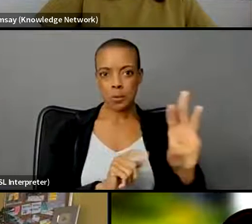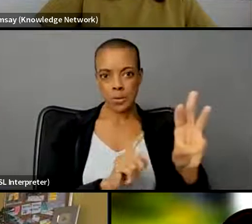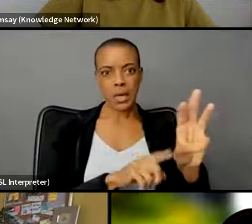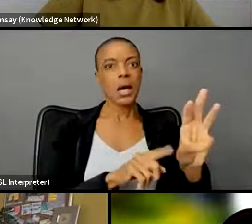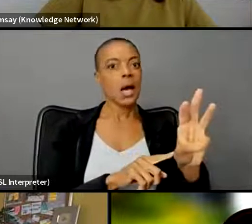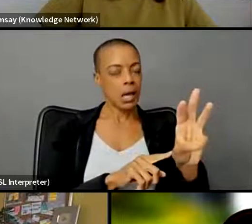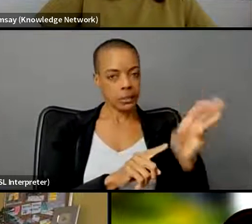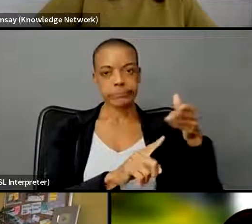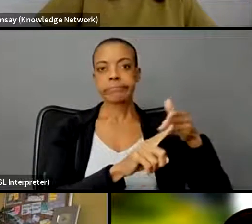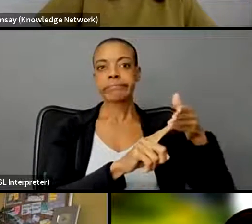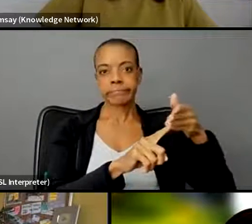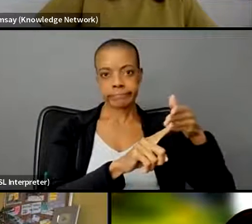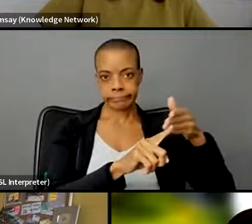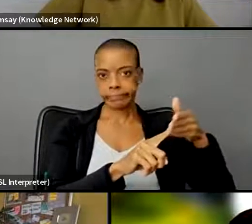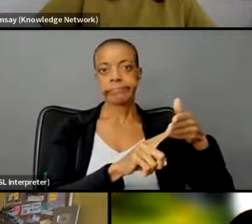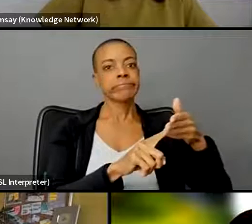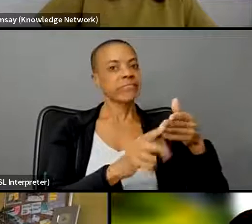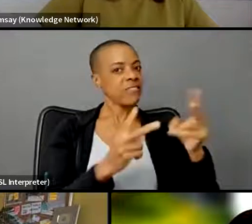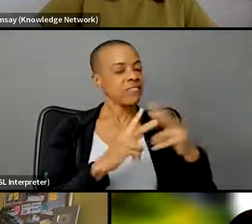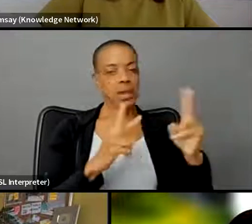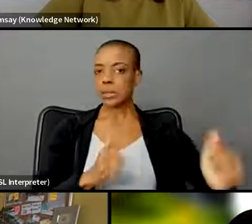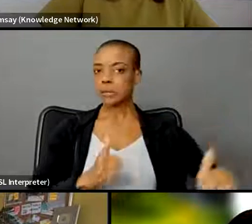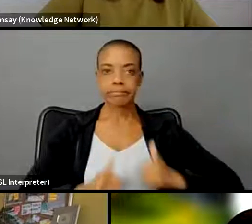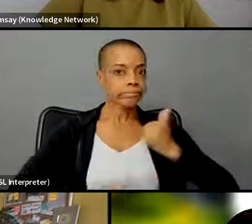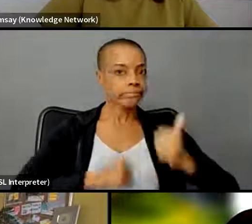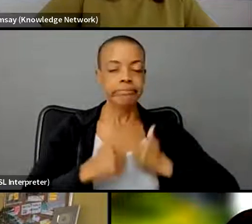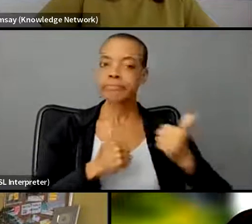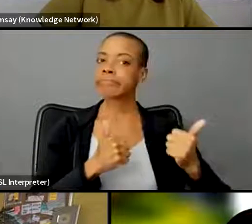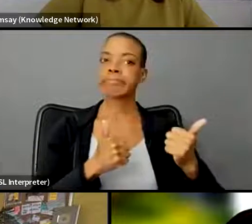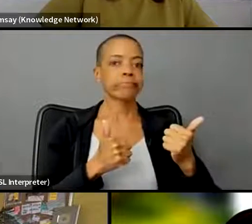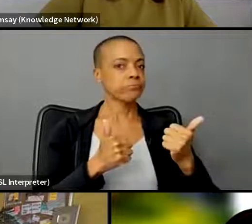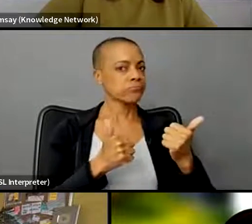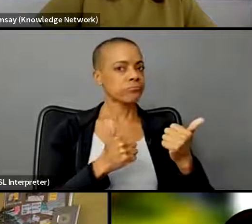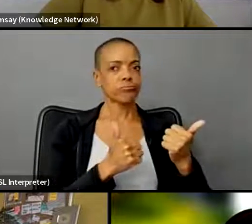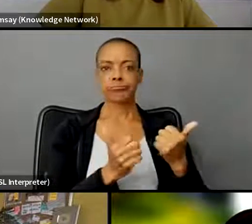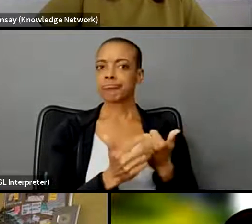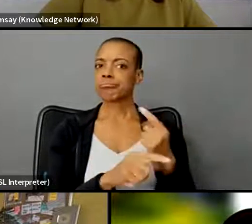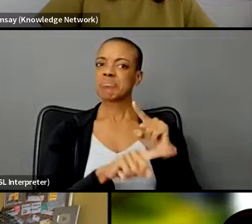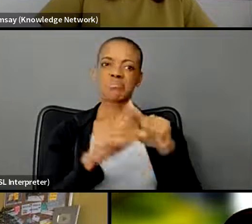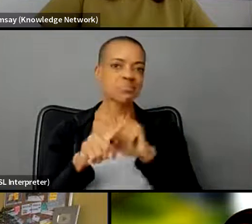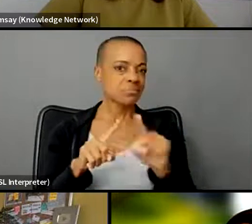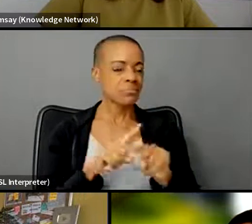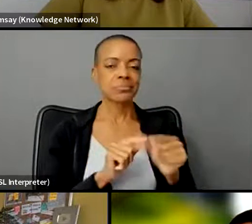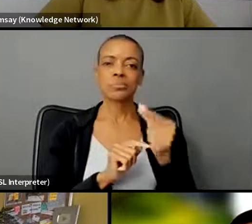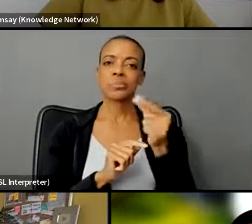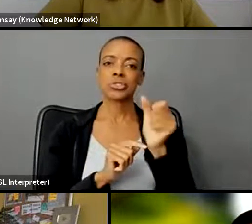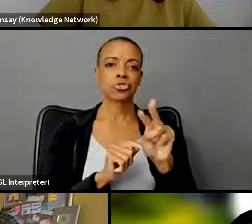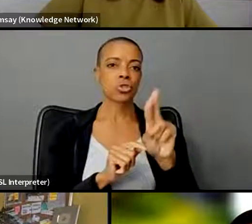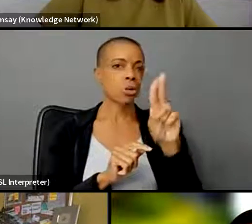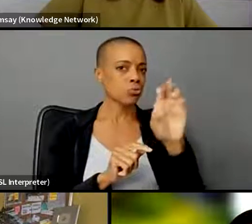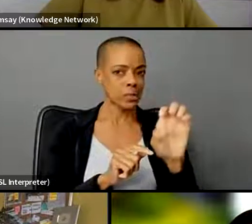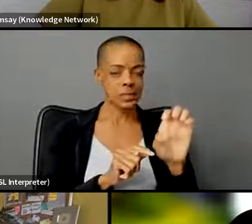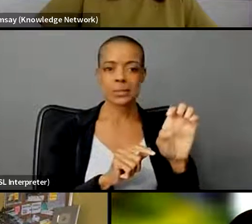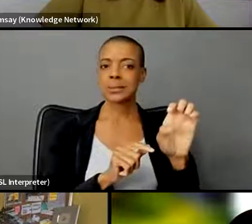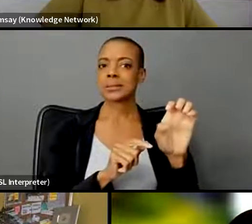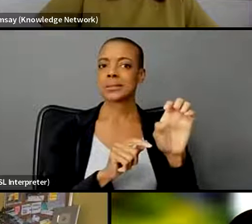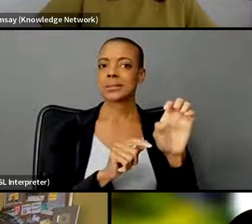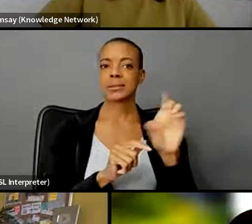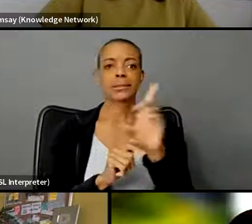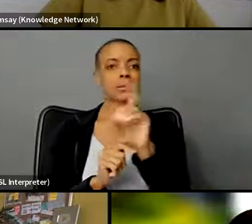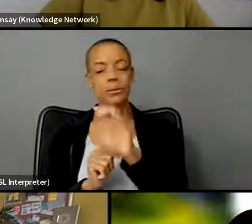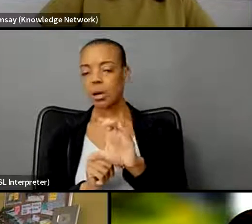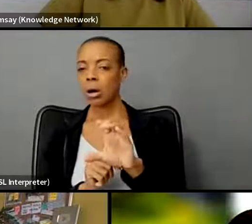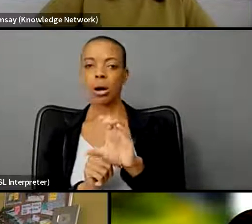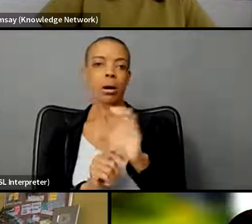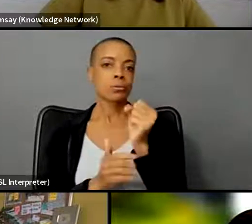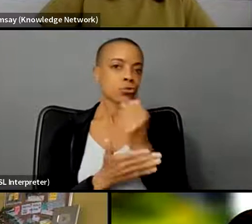robust how to work with any different genre that we work with independent producers. So it's documentary, it's scripted,